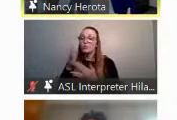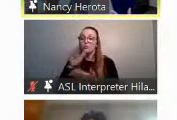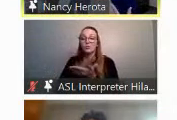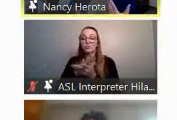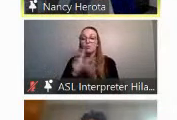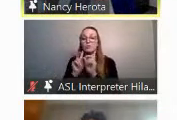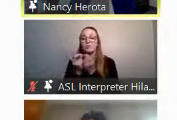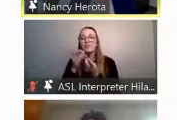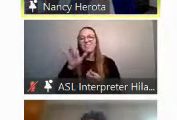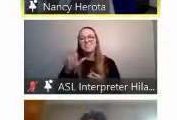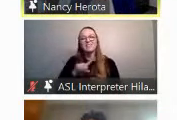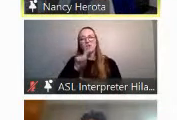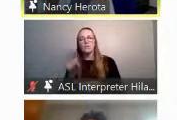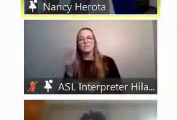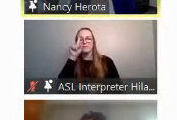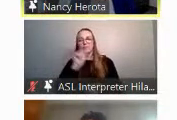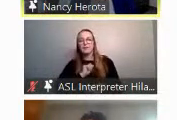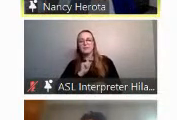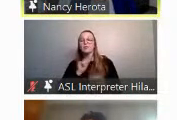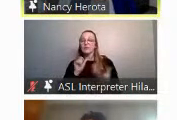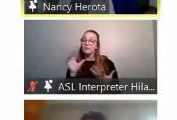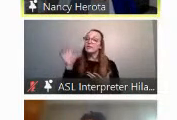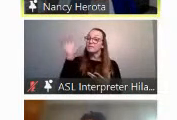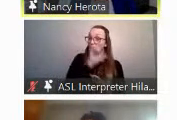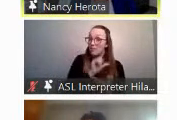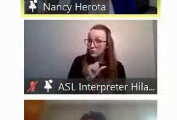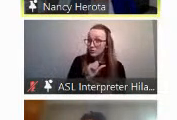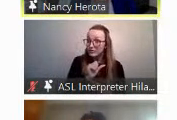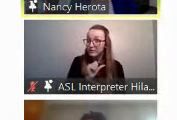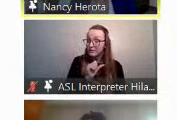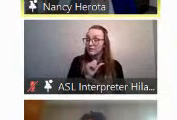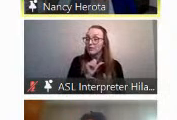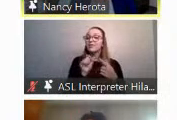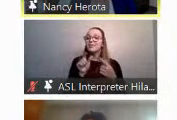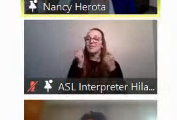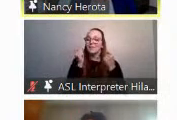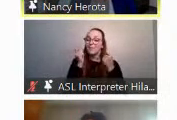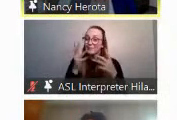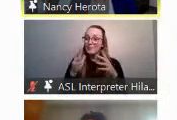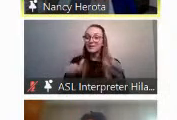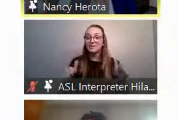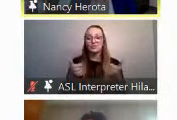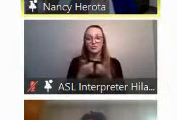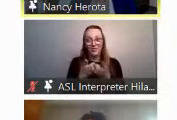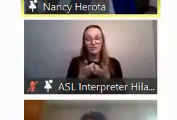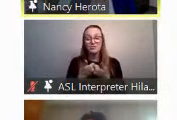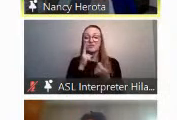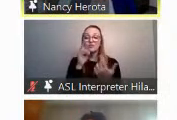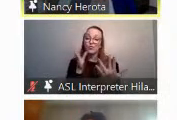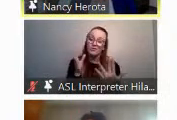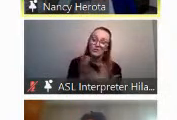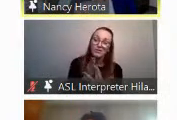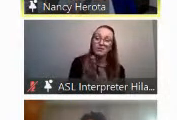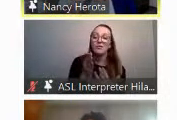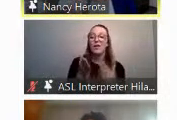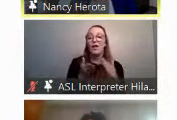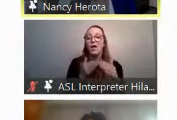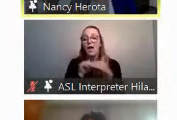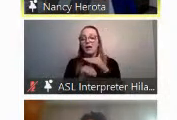me. It's an assumption that there are many challenges in navigating access